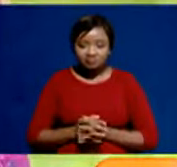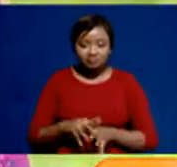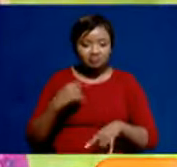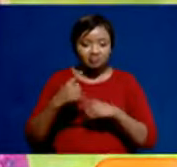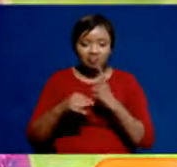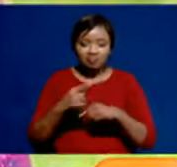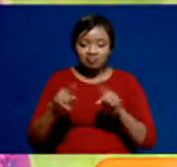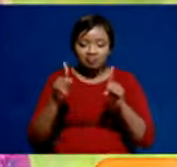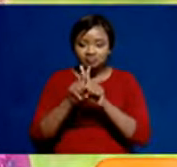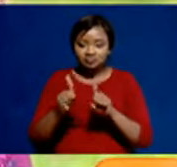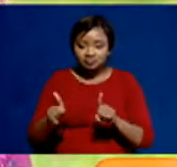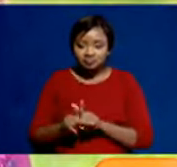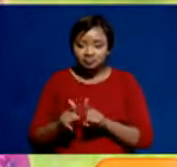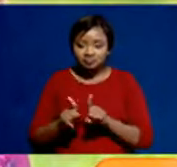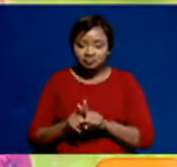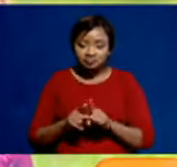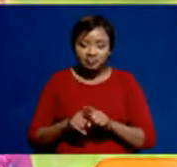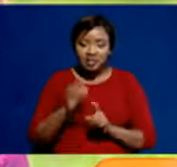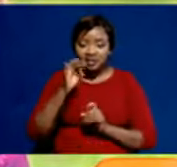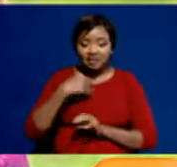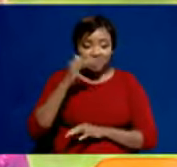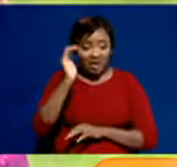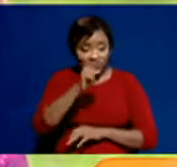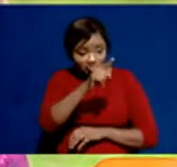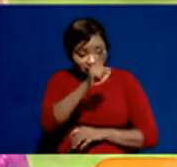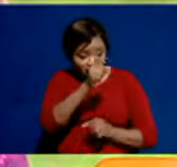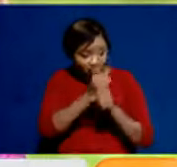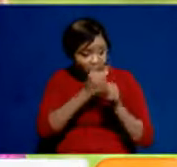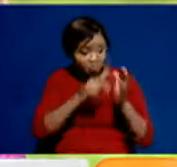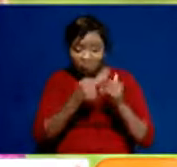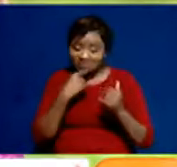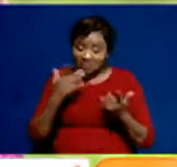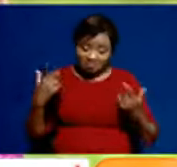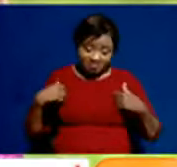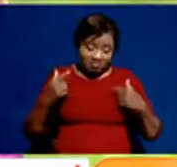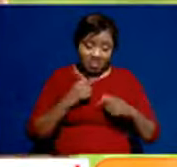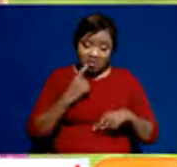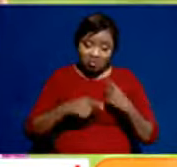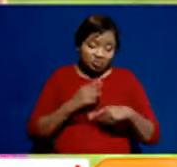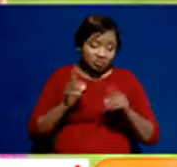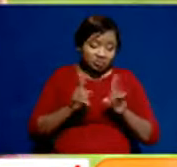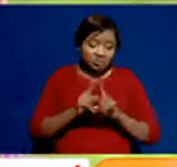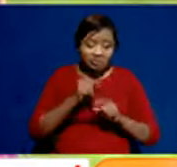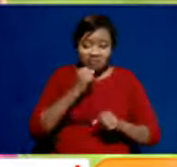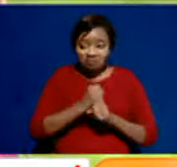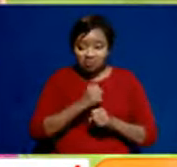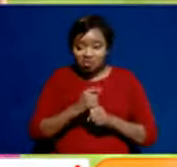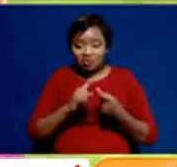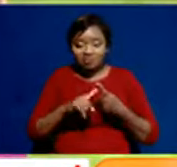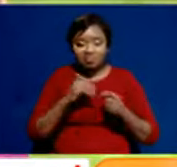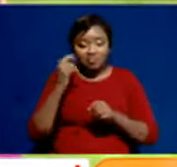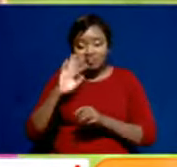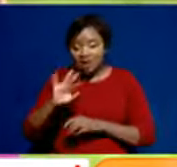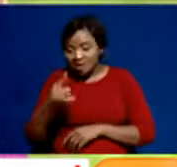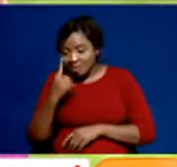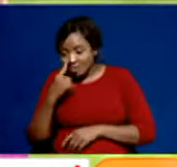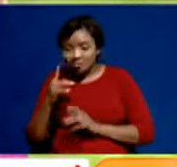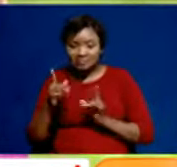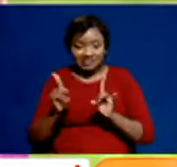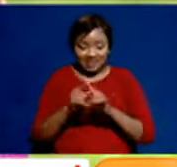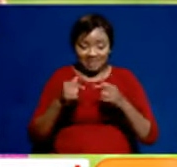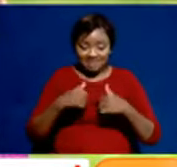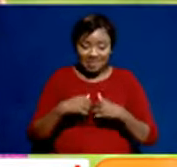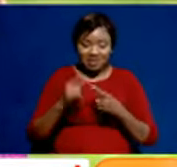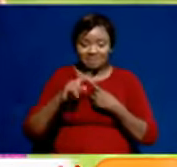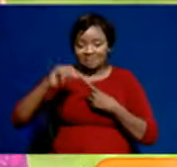everybody else. If I ask you what you've been doing, you tell me you're getting on with life, you're doing your job, you're going back to your home. So I'm doing my